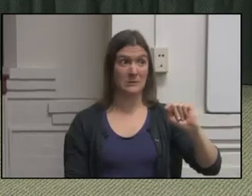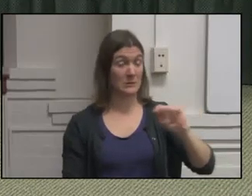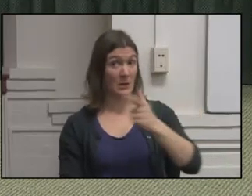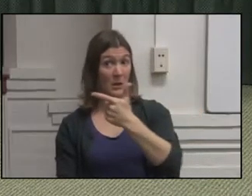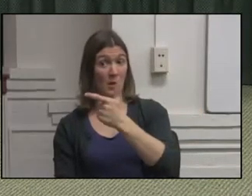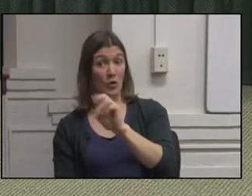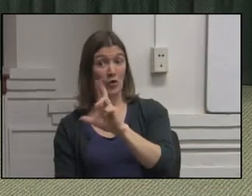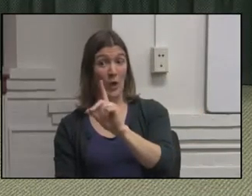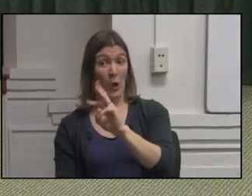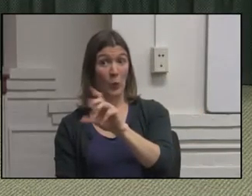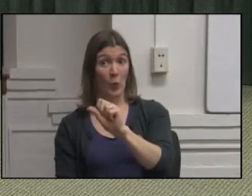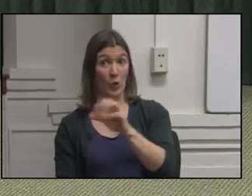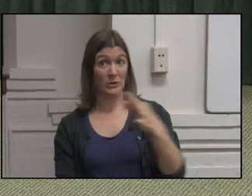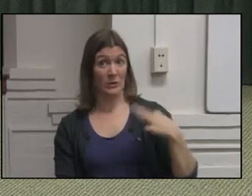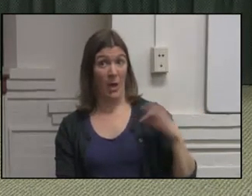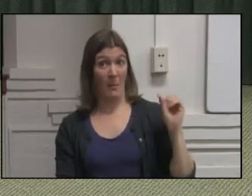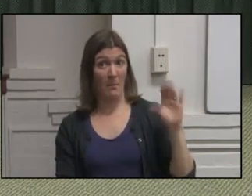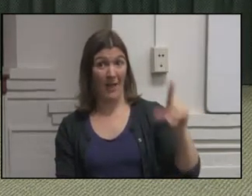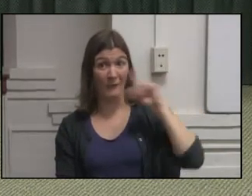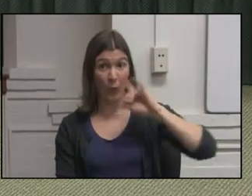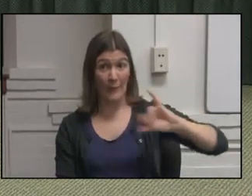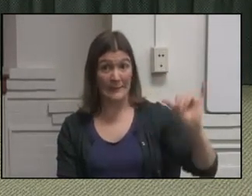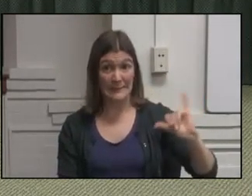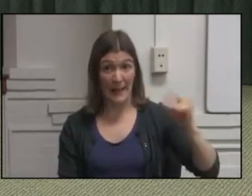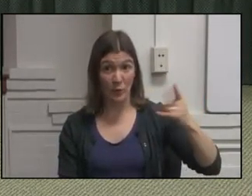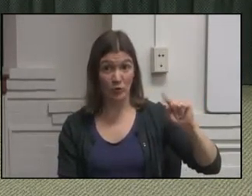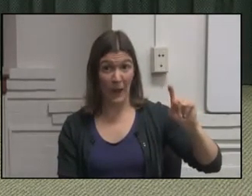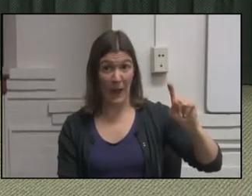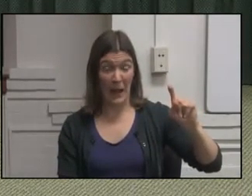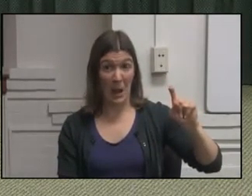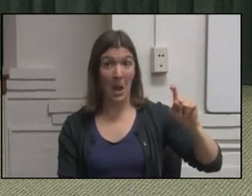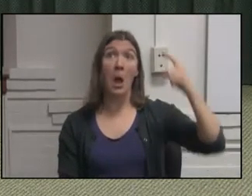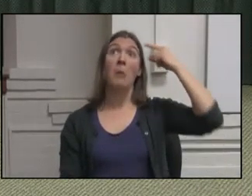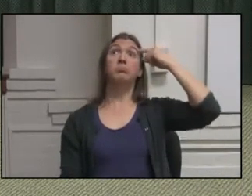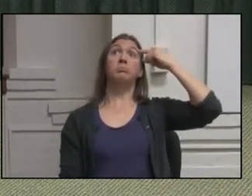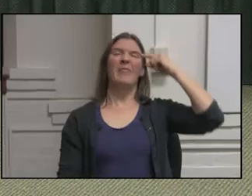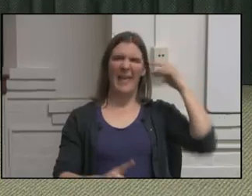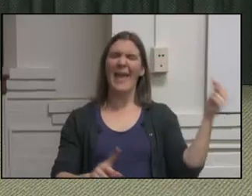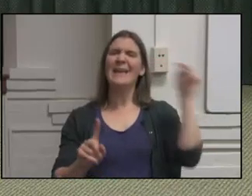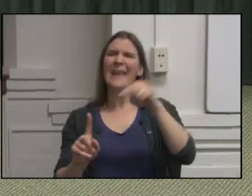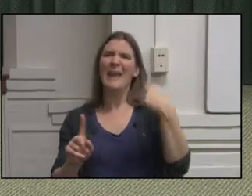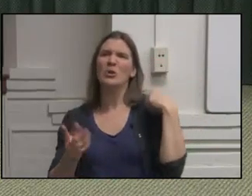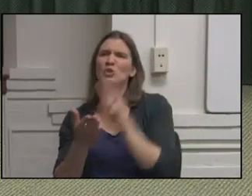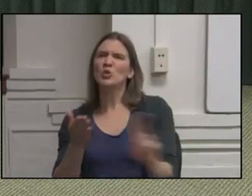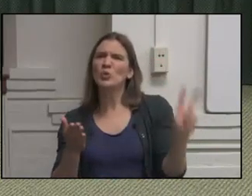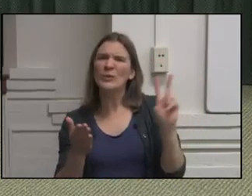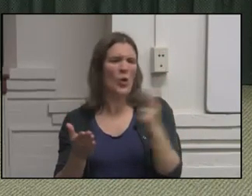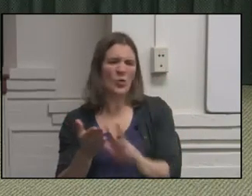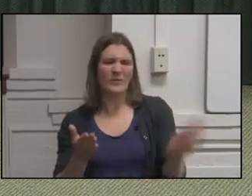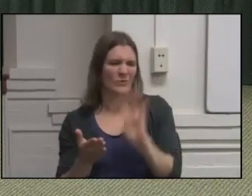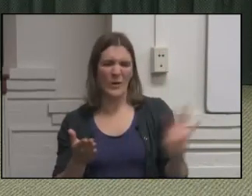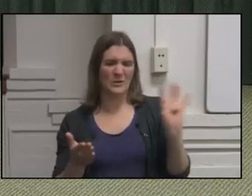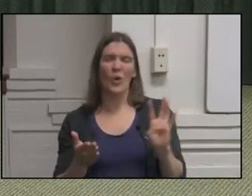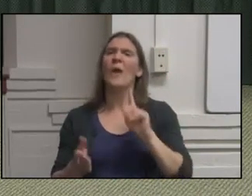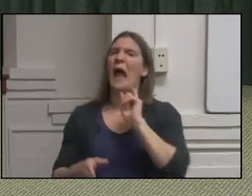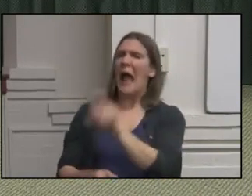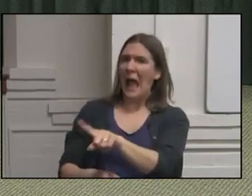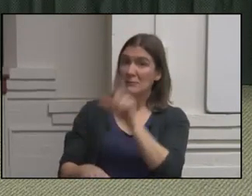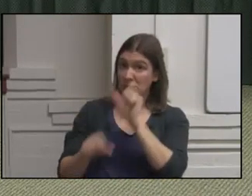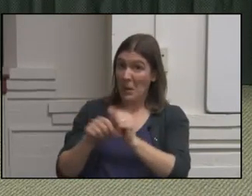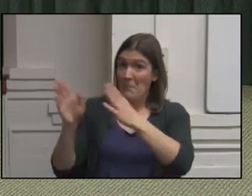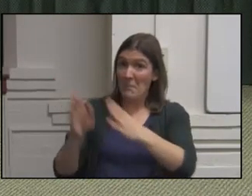Groundworks had applied for one of those grants. When they were in presenting, one of us asked a question about whether they